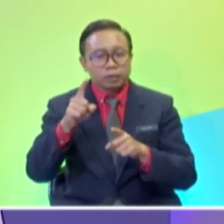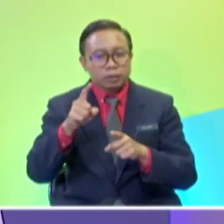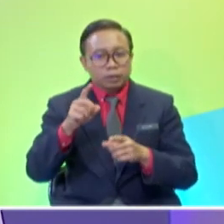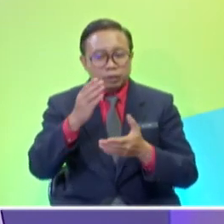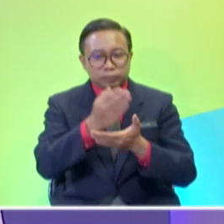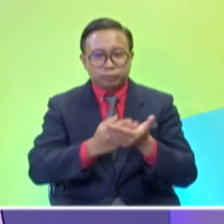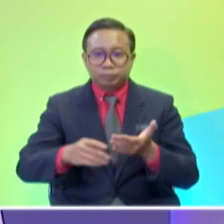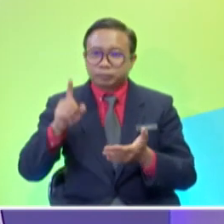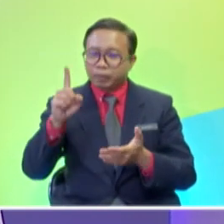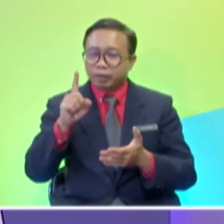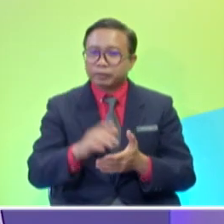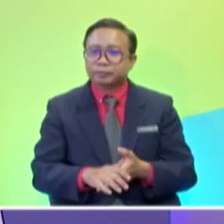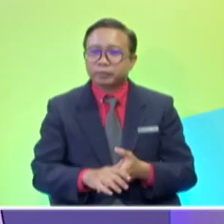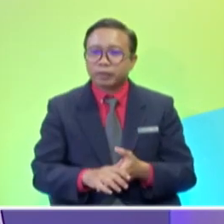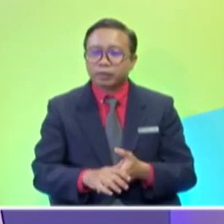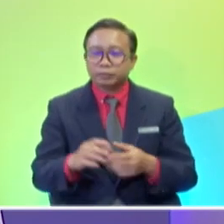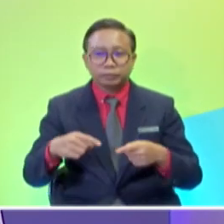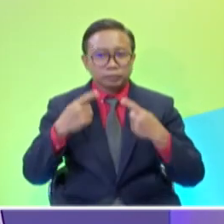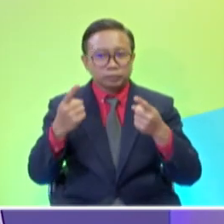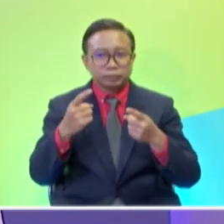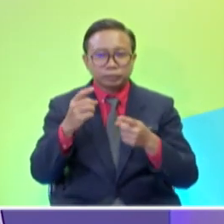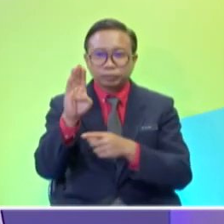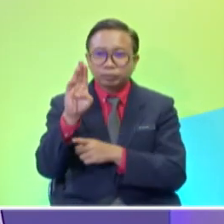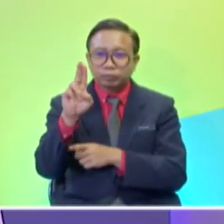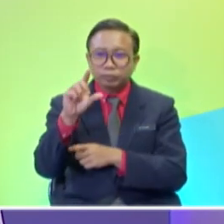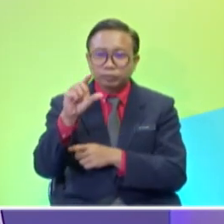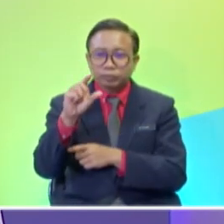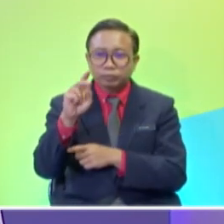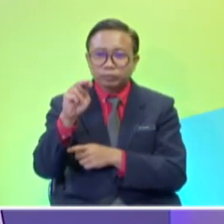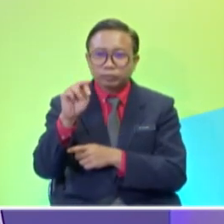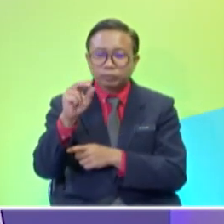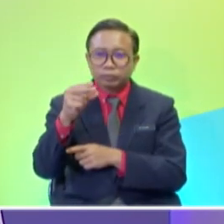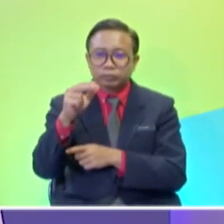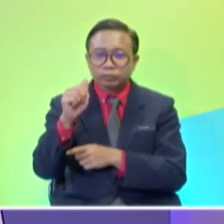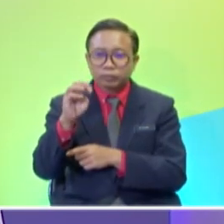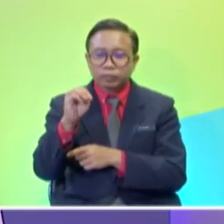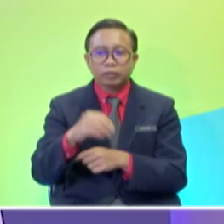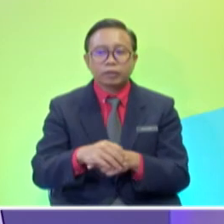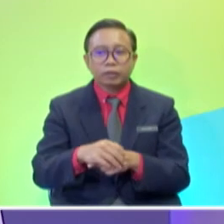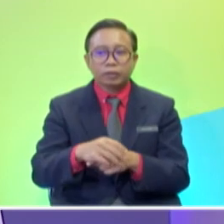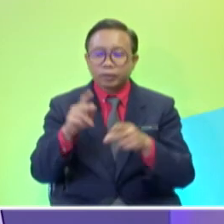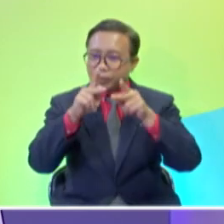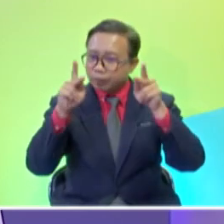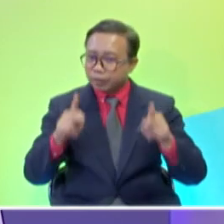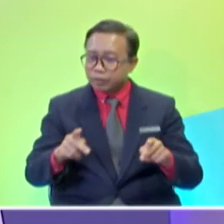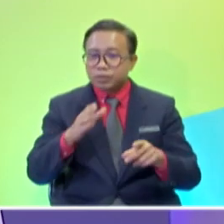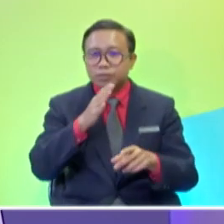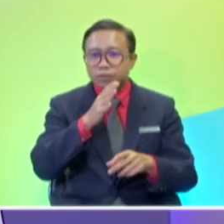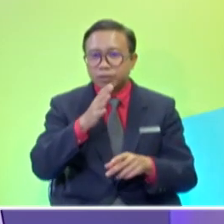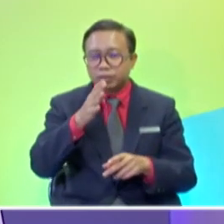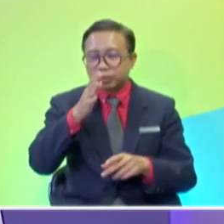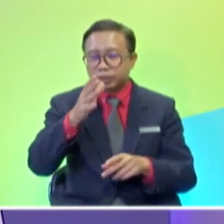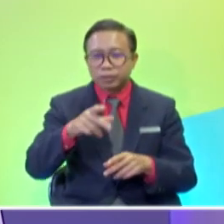1. She has been to the Buckingham Palace and her mother and her traveled using, she